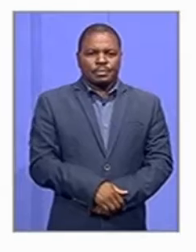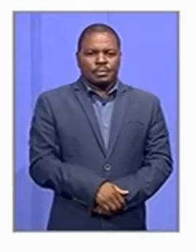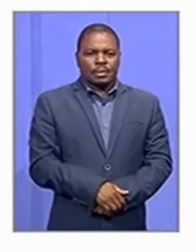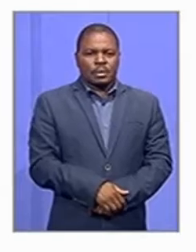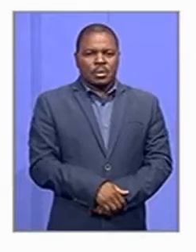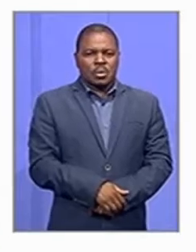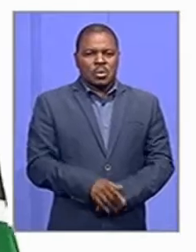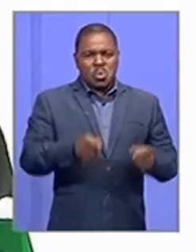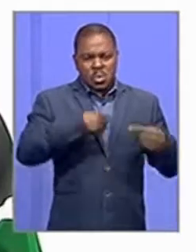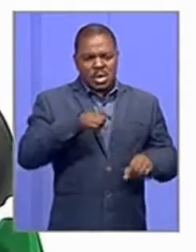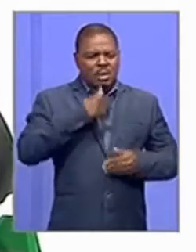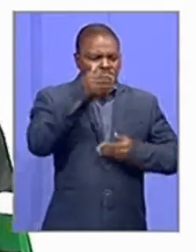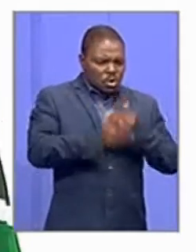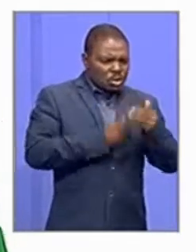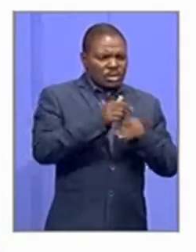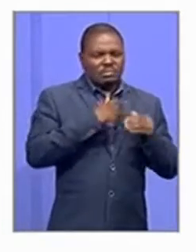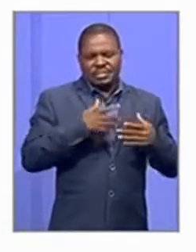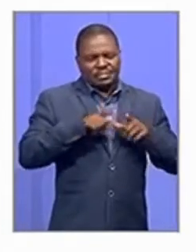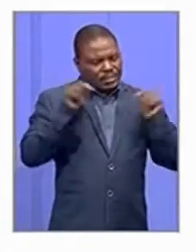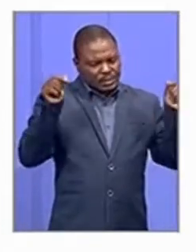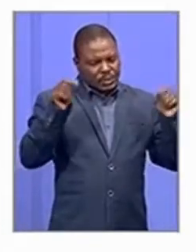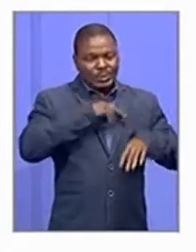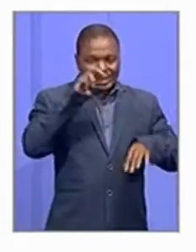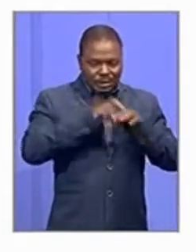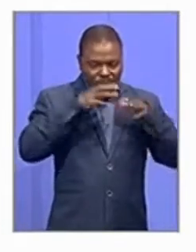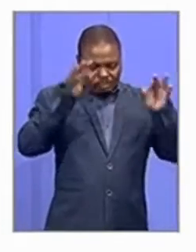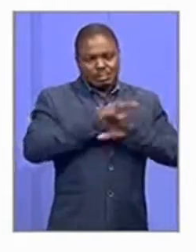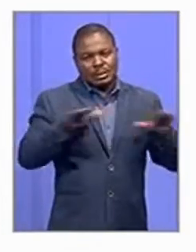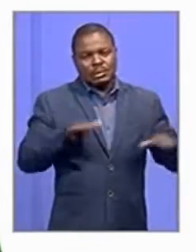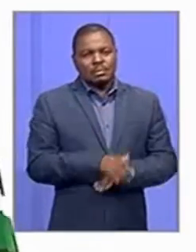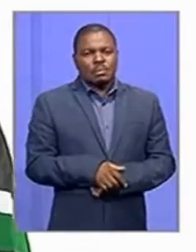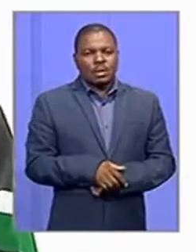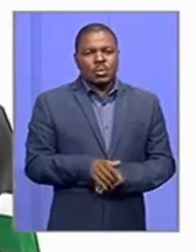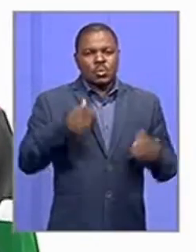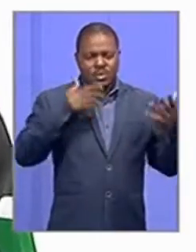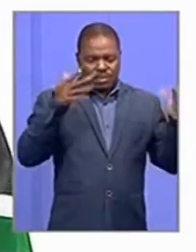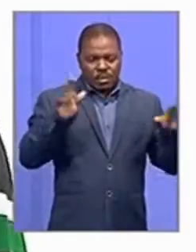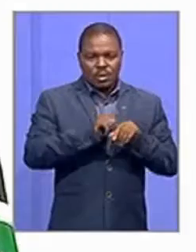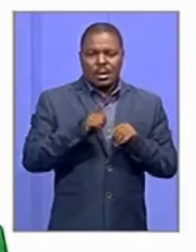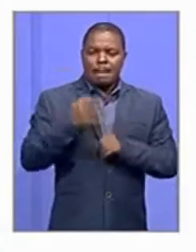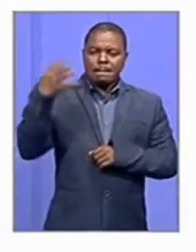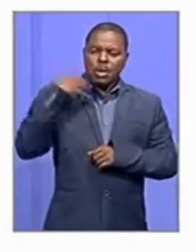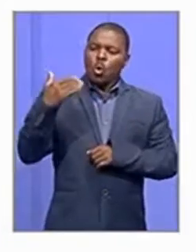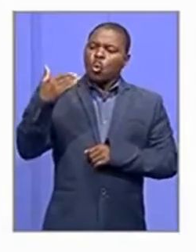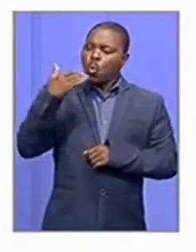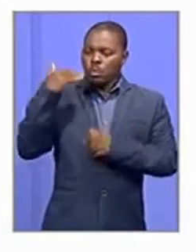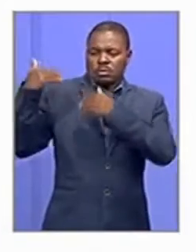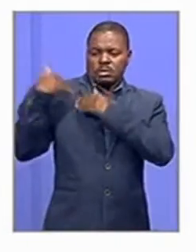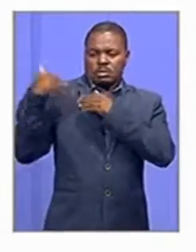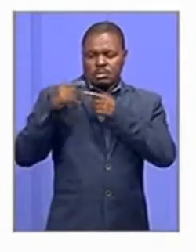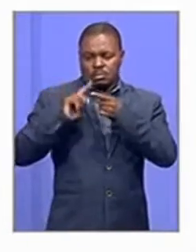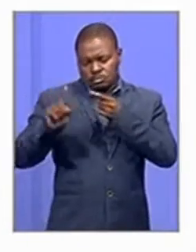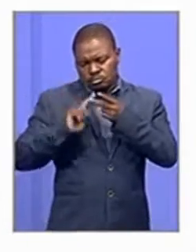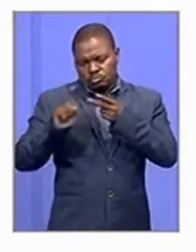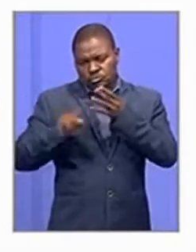We are done with meeting with the process. We want a meeting with the resolution. We have asked that the ministers that are responsible for each and